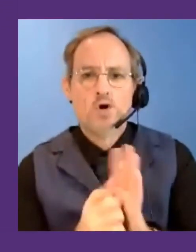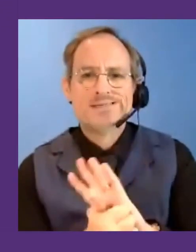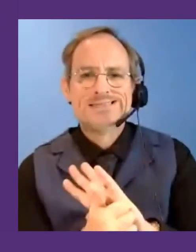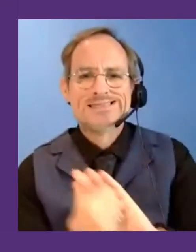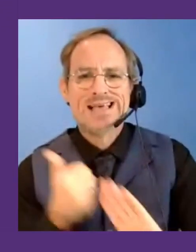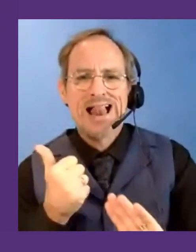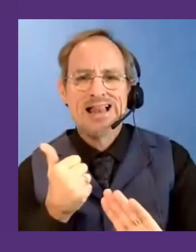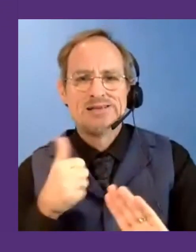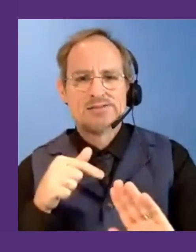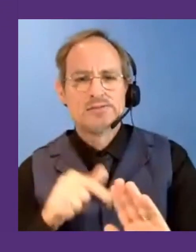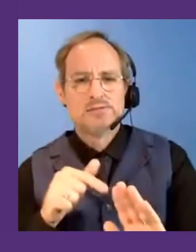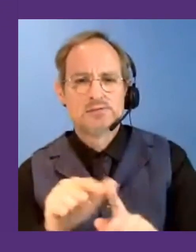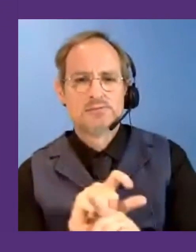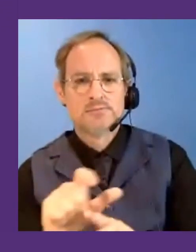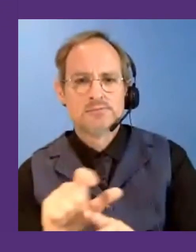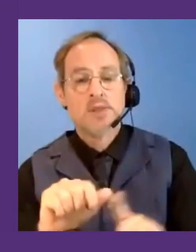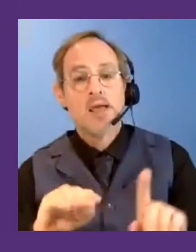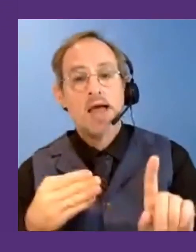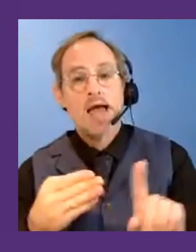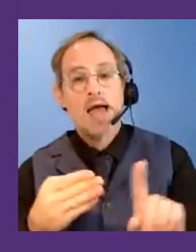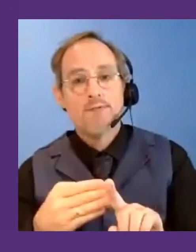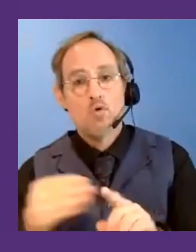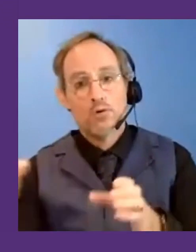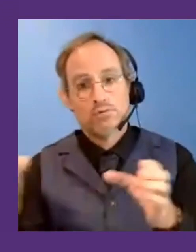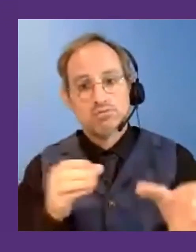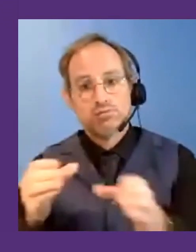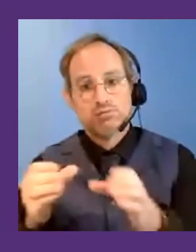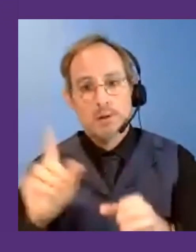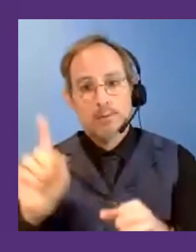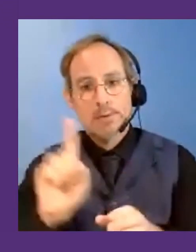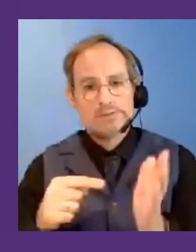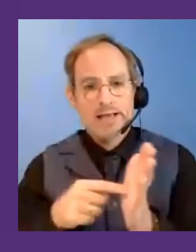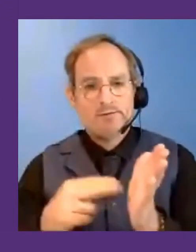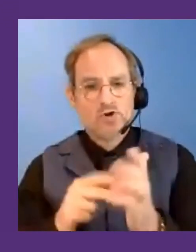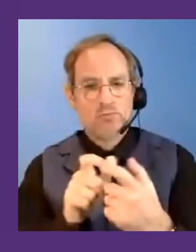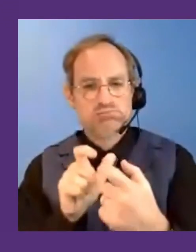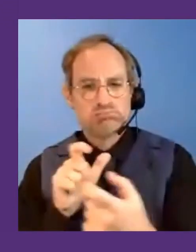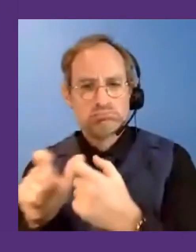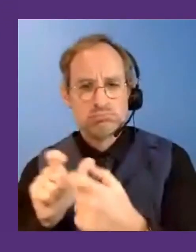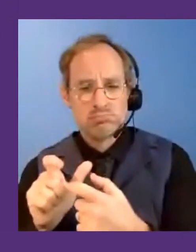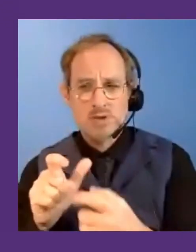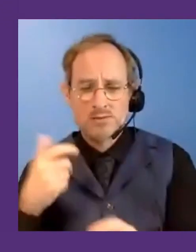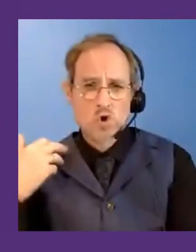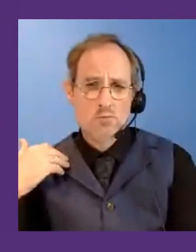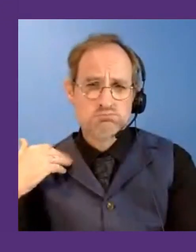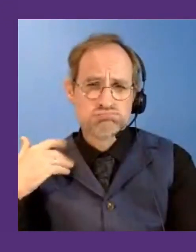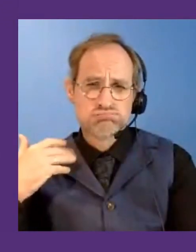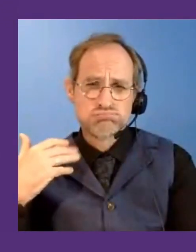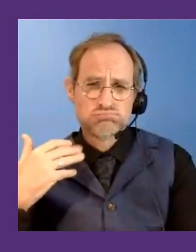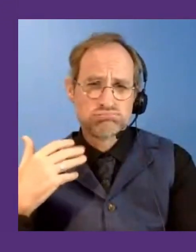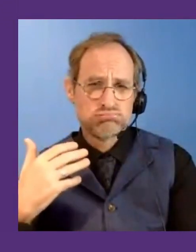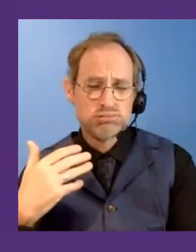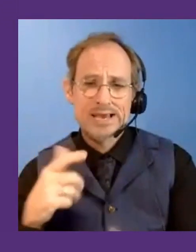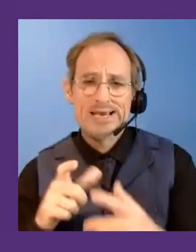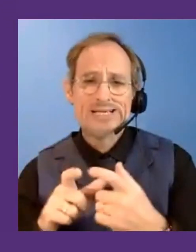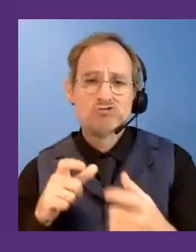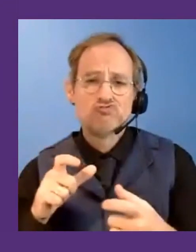industries. They have been traditionally fairly exclusive industries in terms of people's